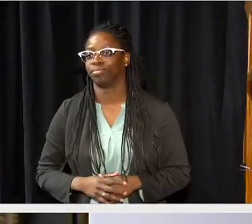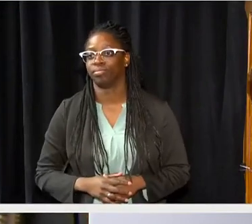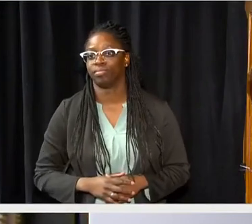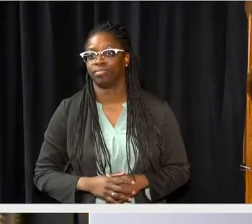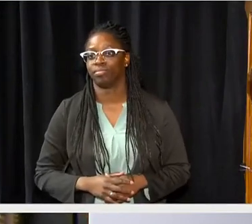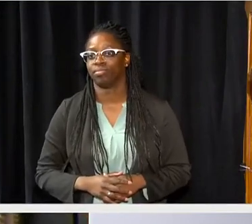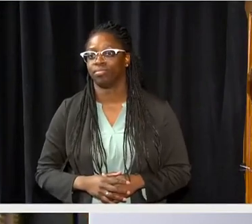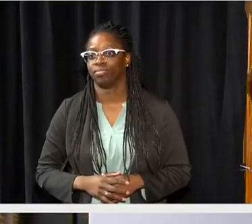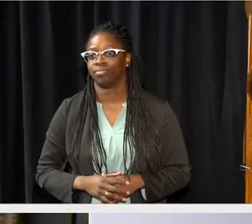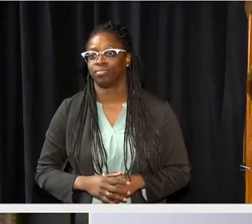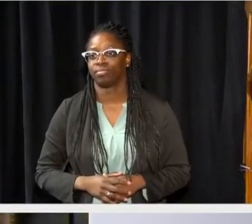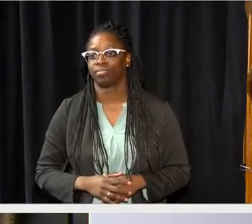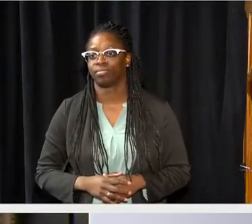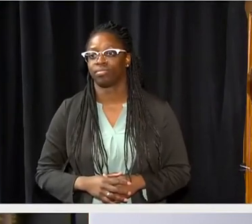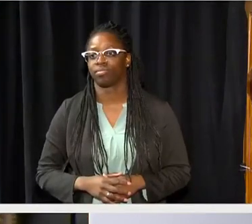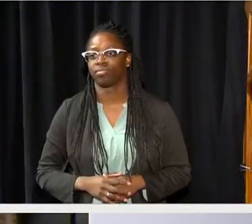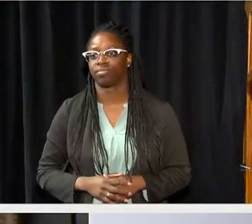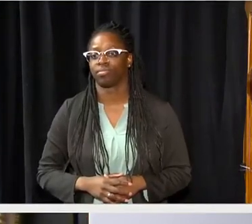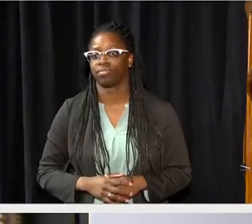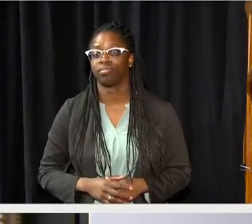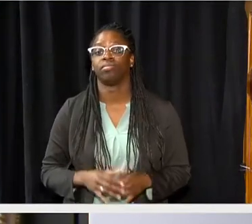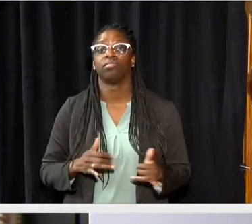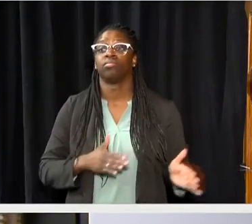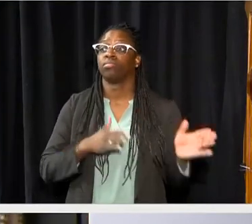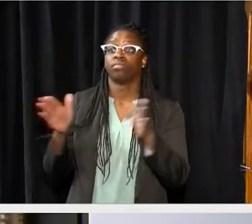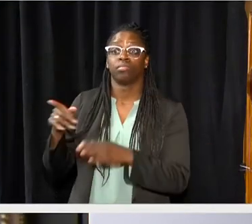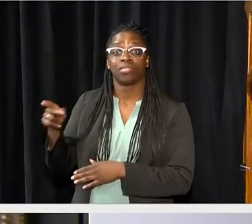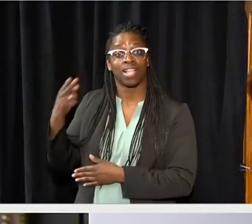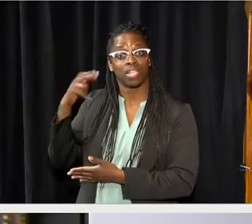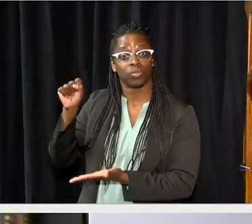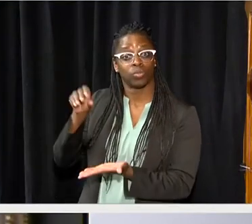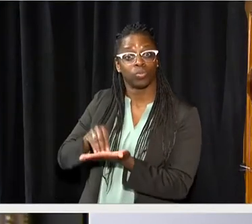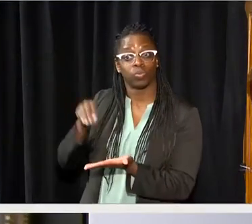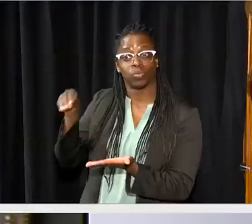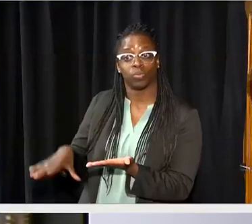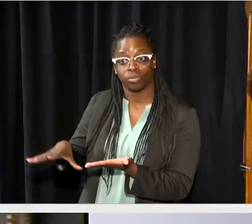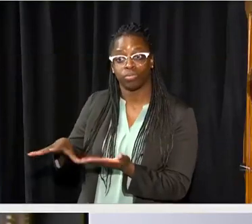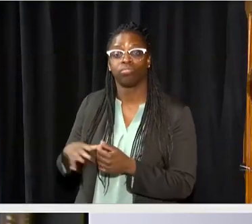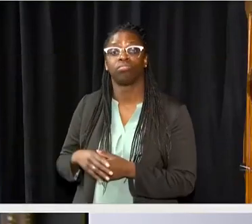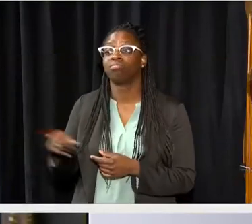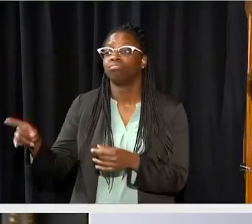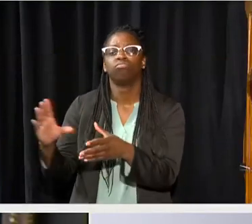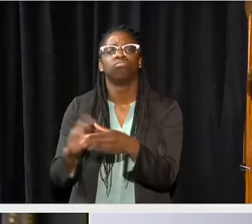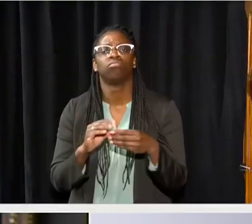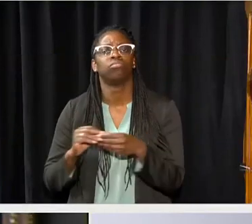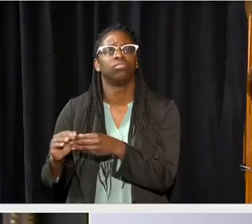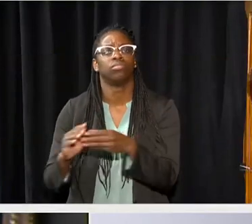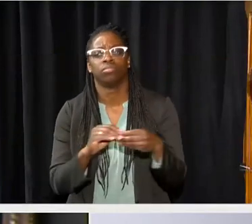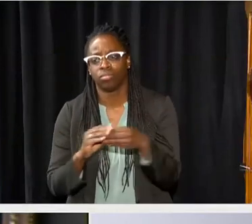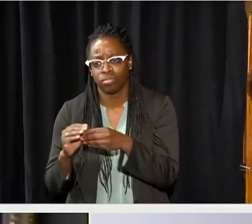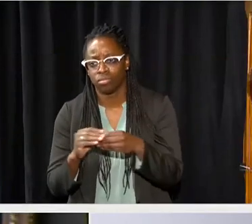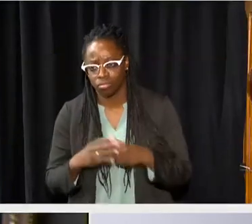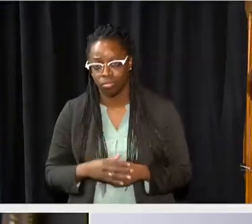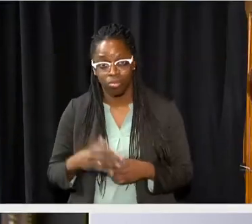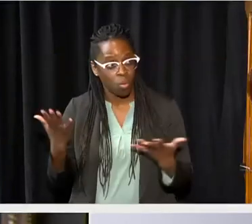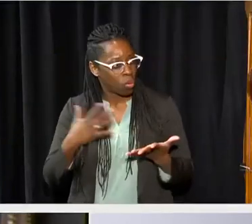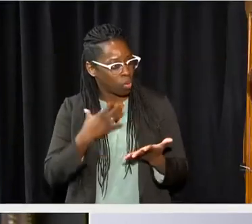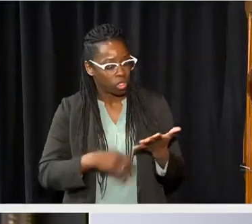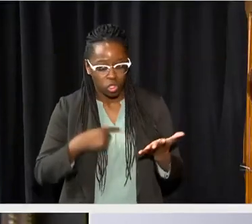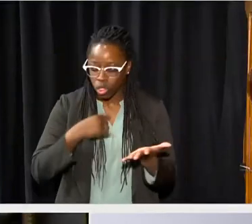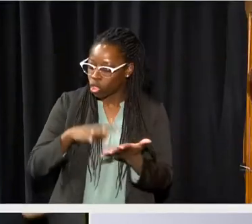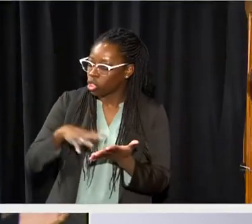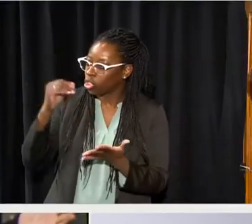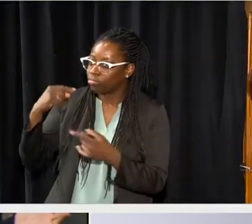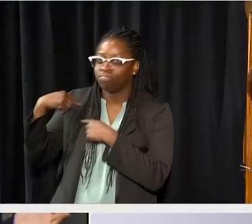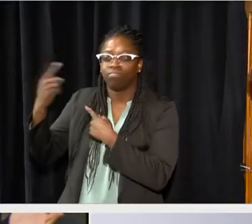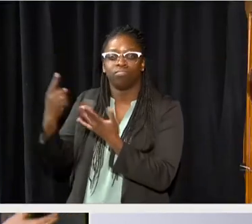Now, meanwhile, our high school students are telling us that what they learn in school should help them get